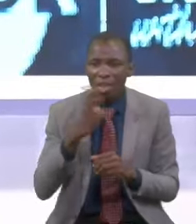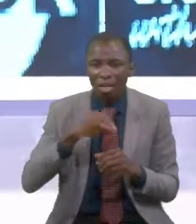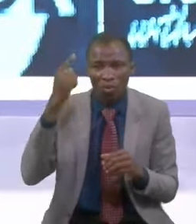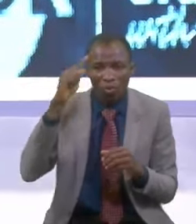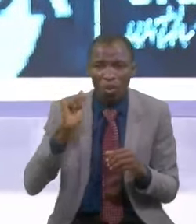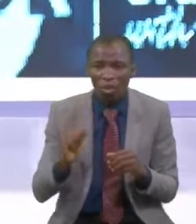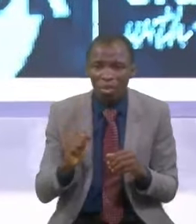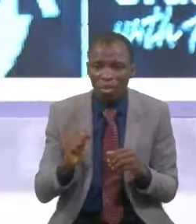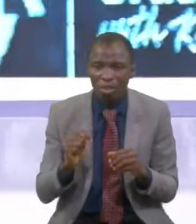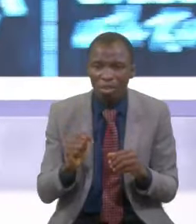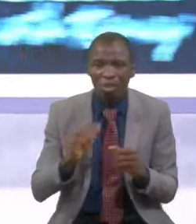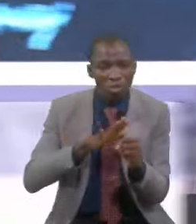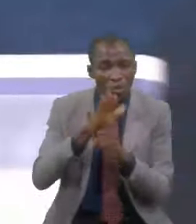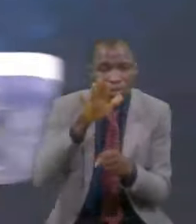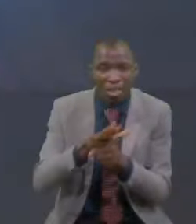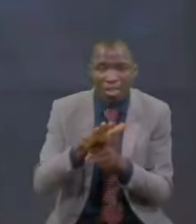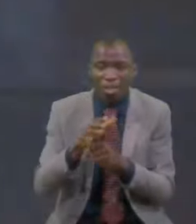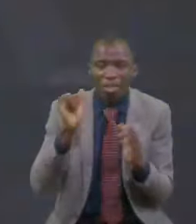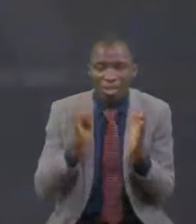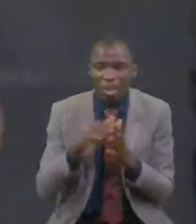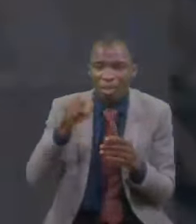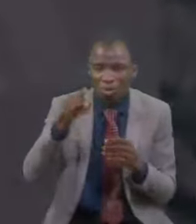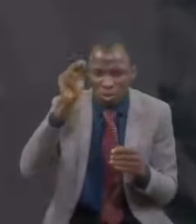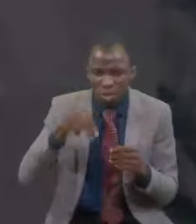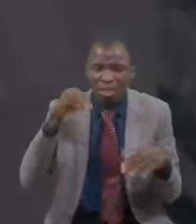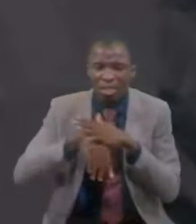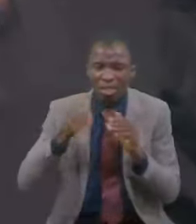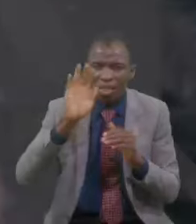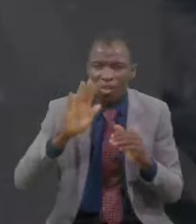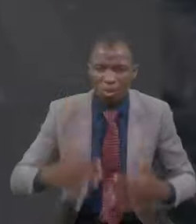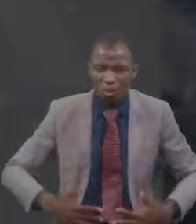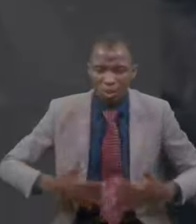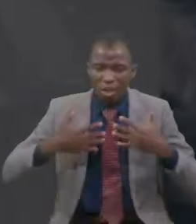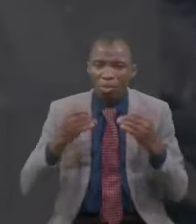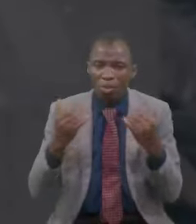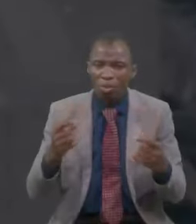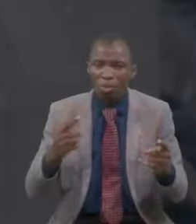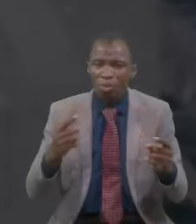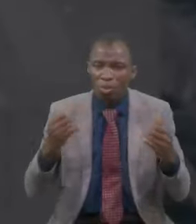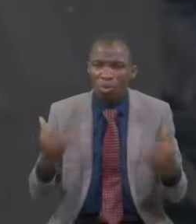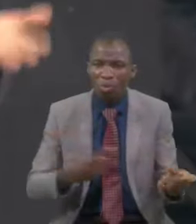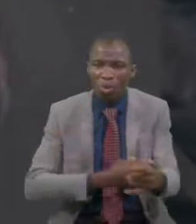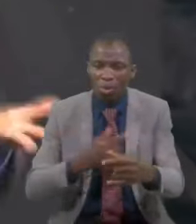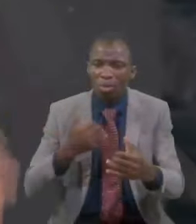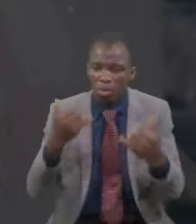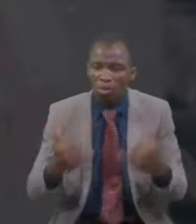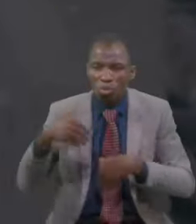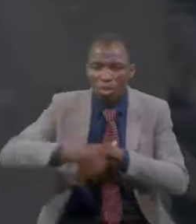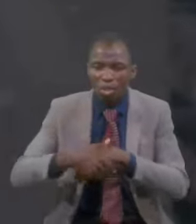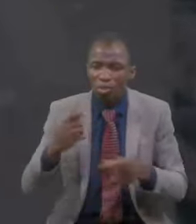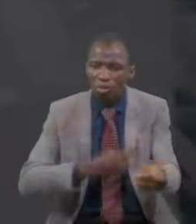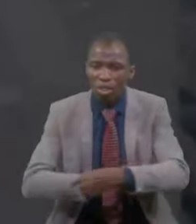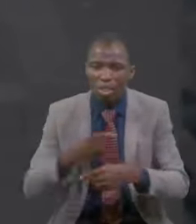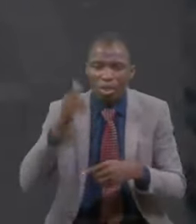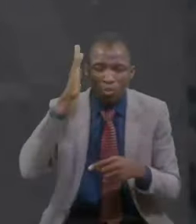sufficiency that you need in your life. And today will be your day in